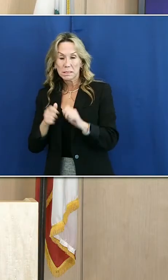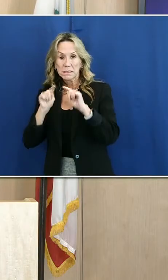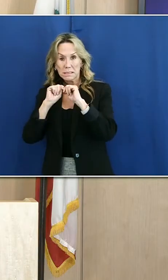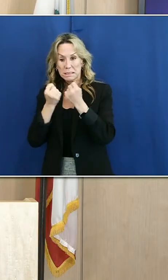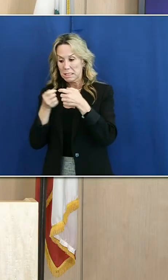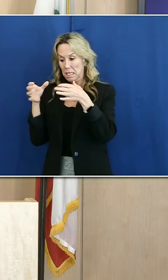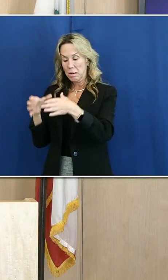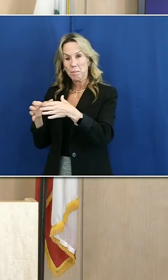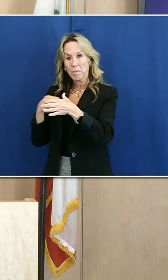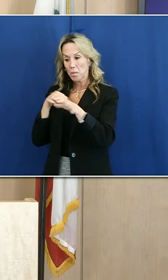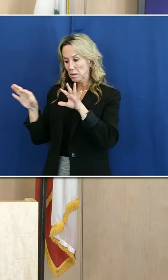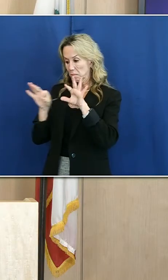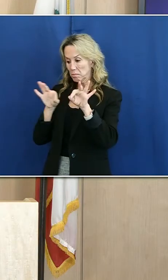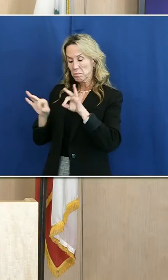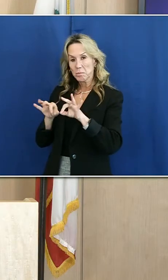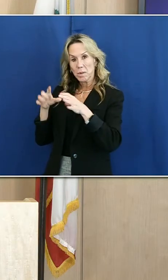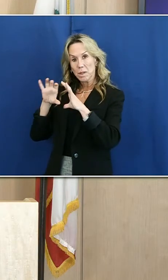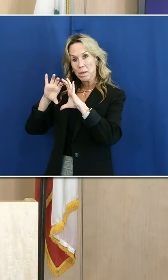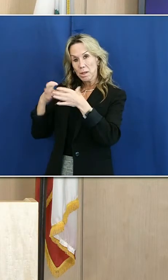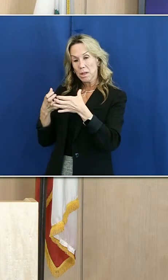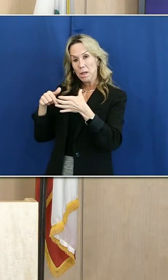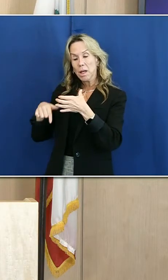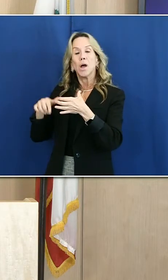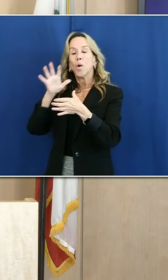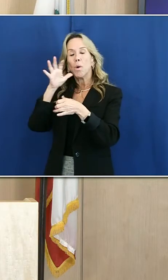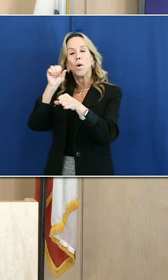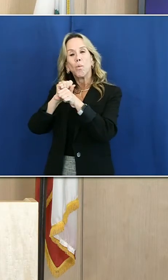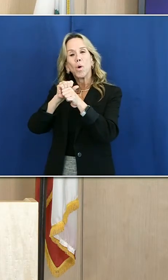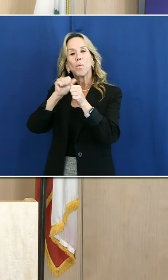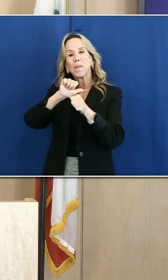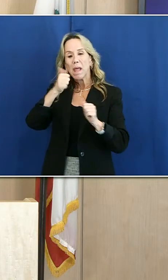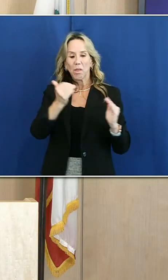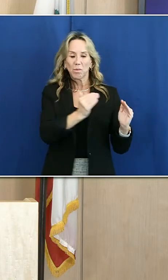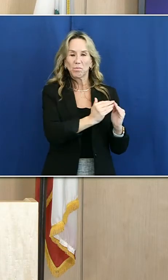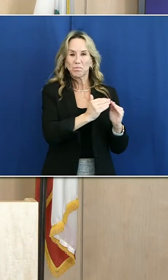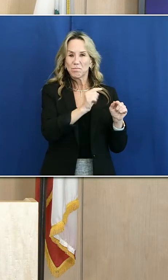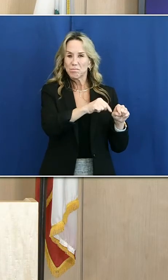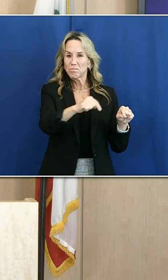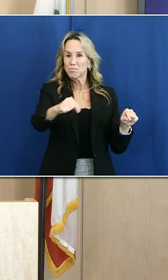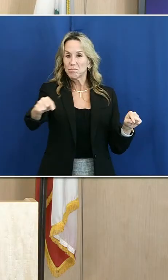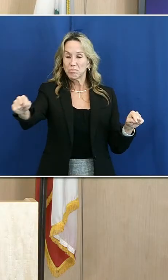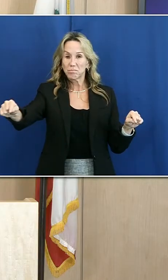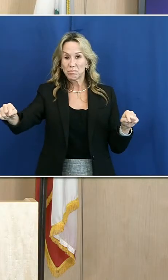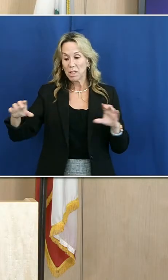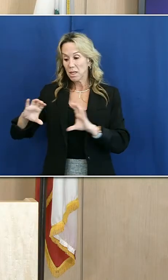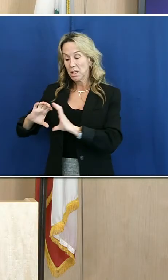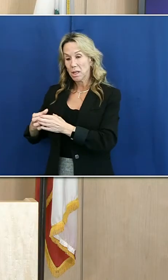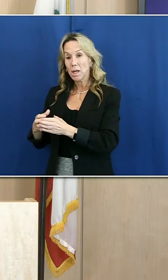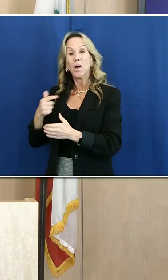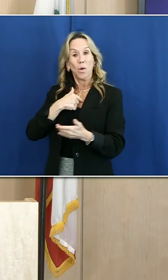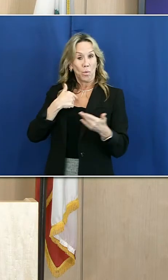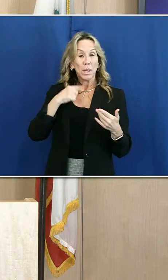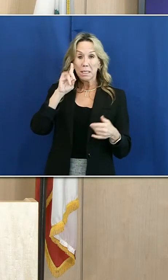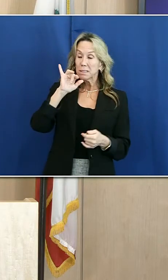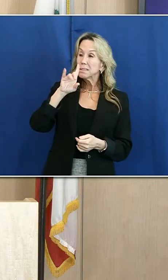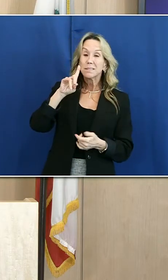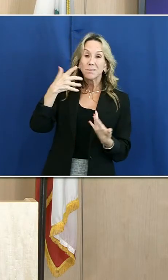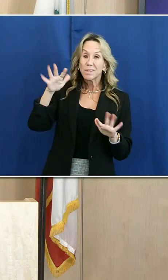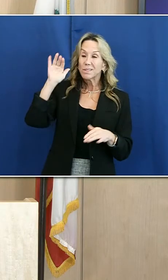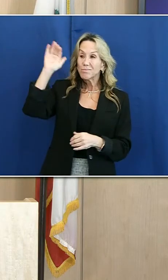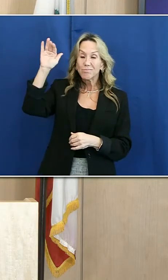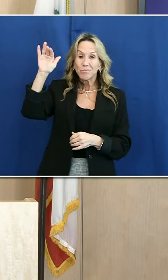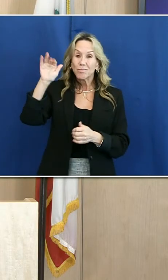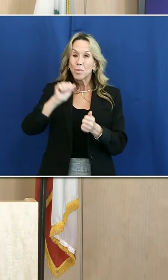coordinate and work alongside our other jurisdictions. Specifically, we have reached out to Oceanside, and we've been working with